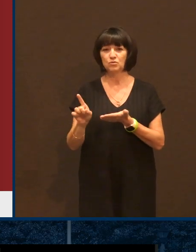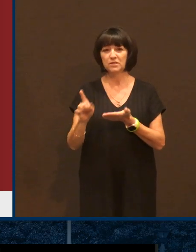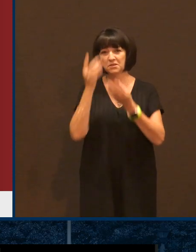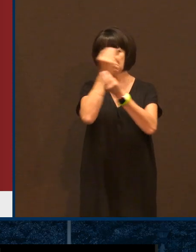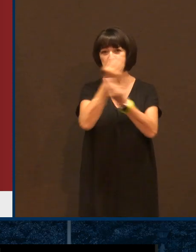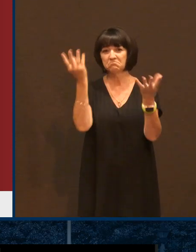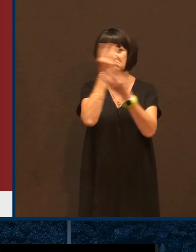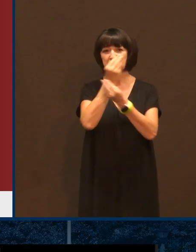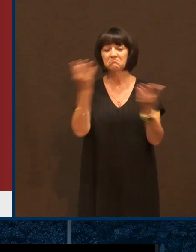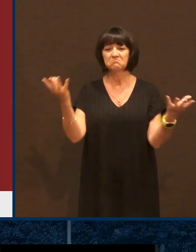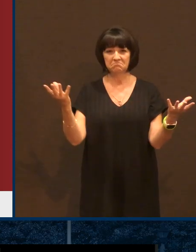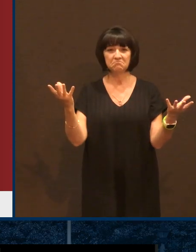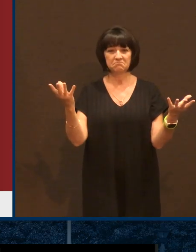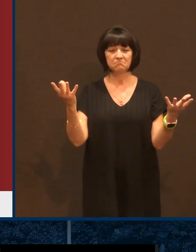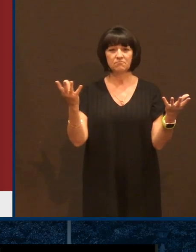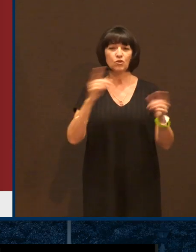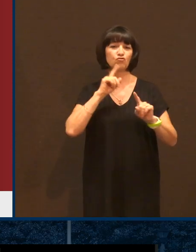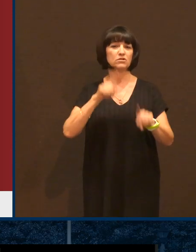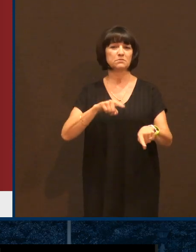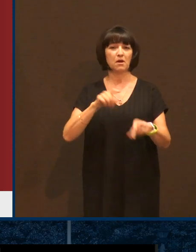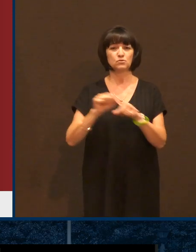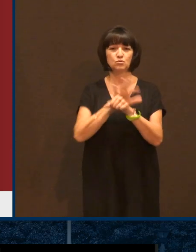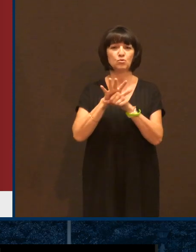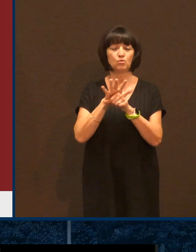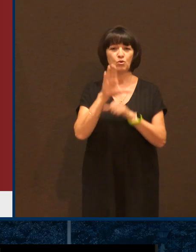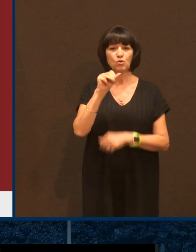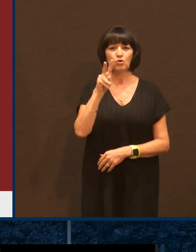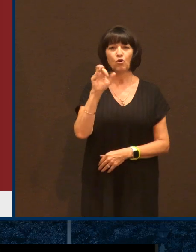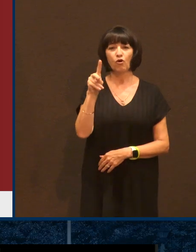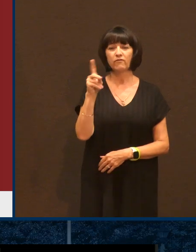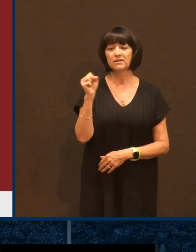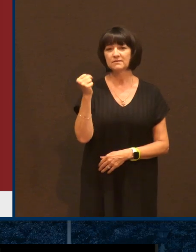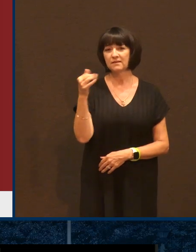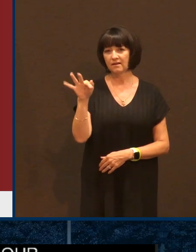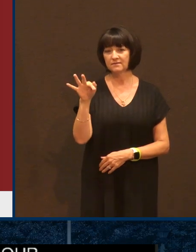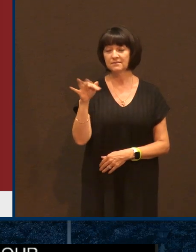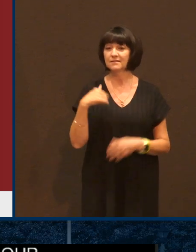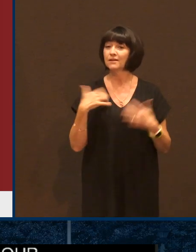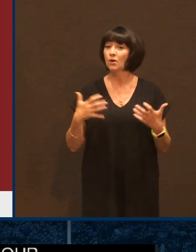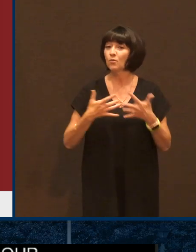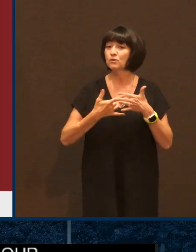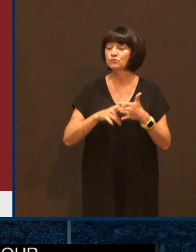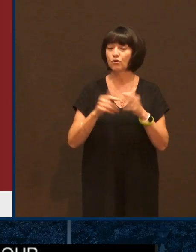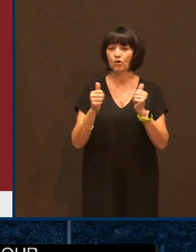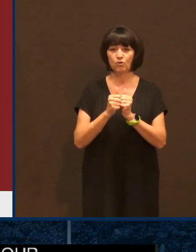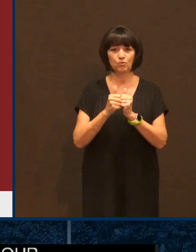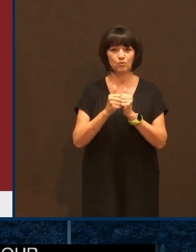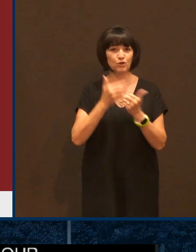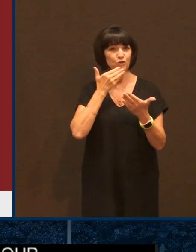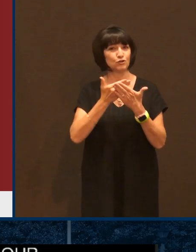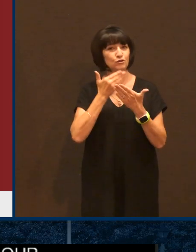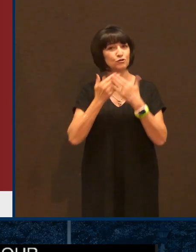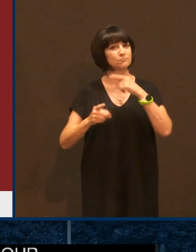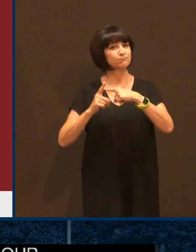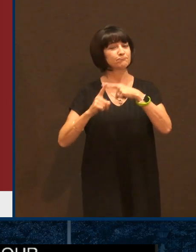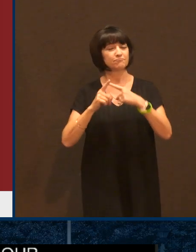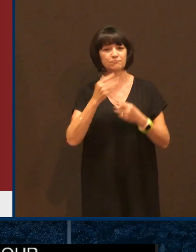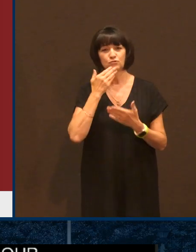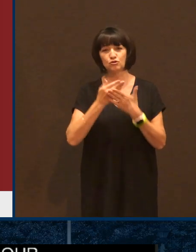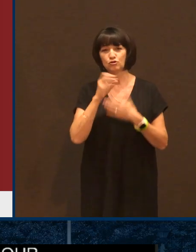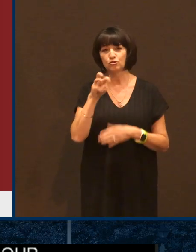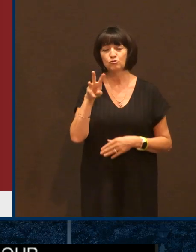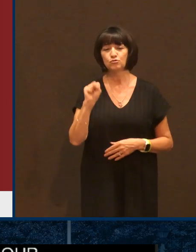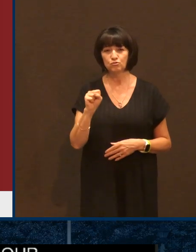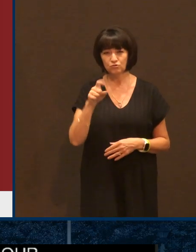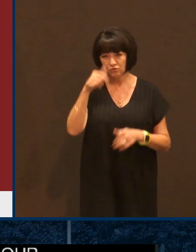Delaware's response to COVID-19. I'd like to start off with some good news. You'll remember in our press conference last week, we talked